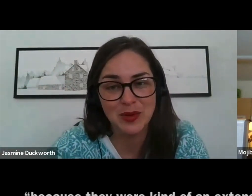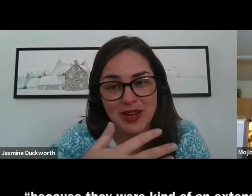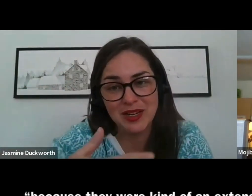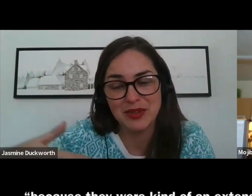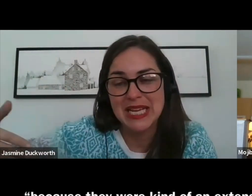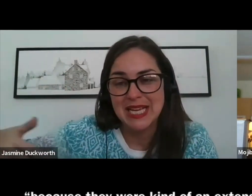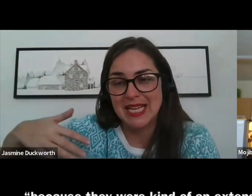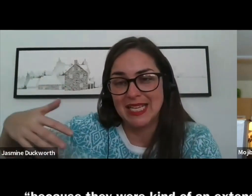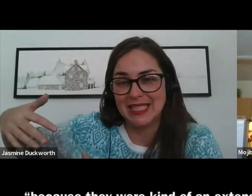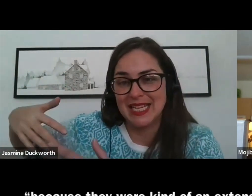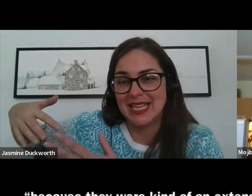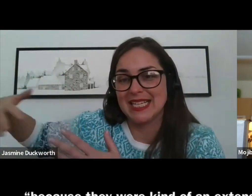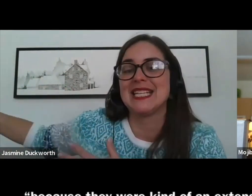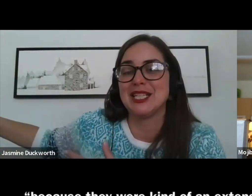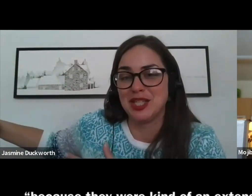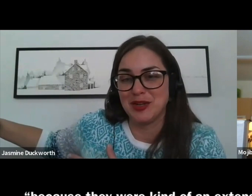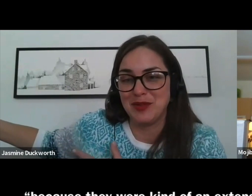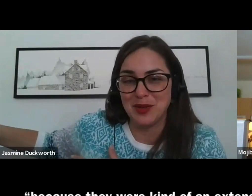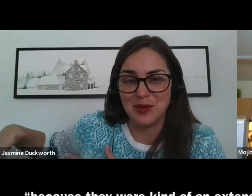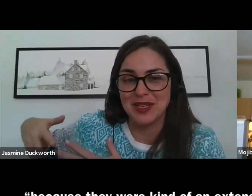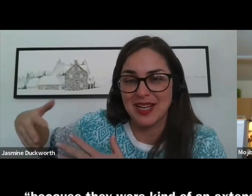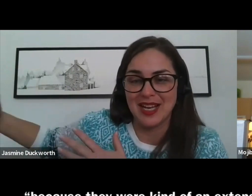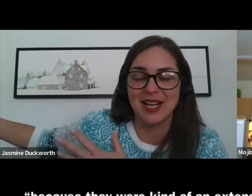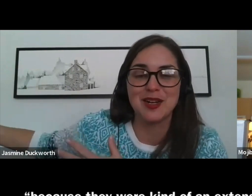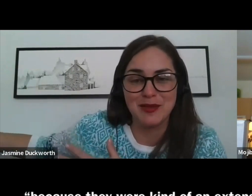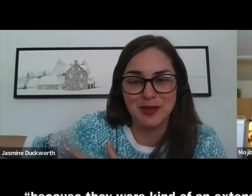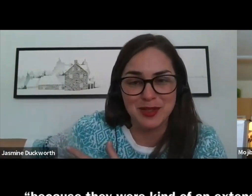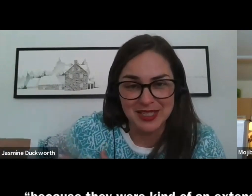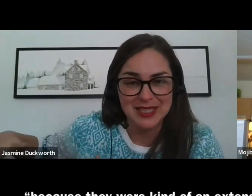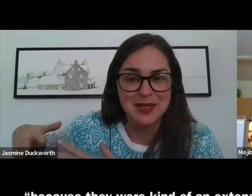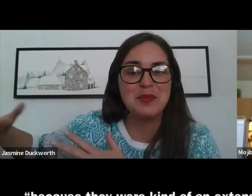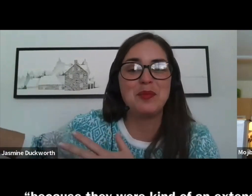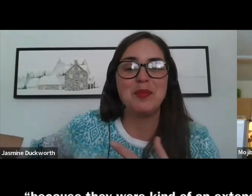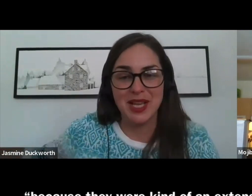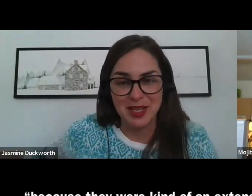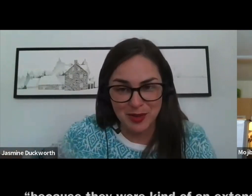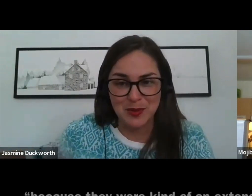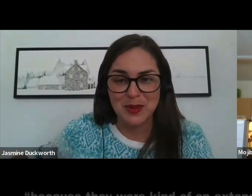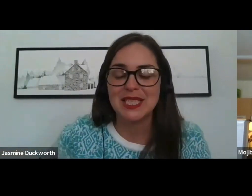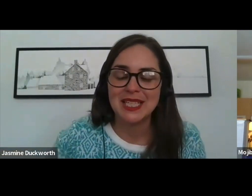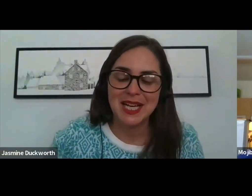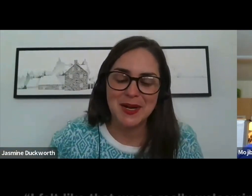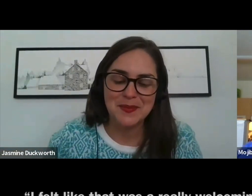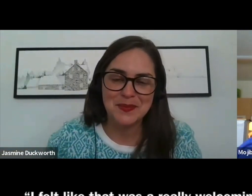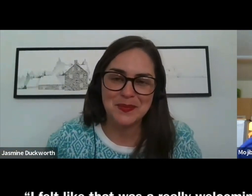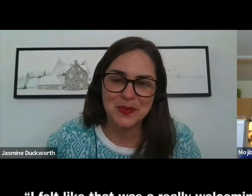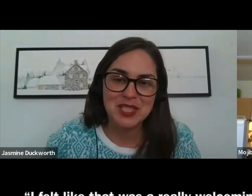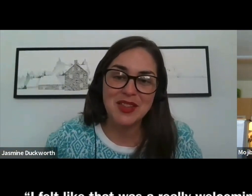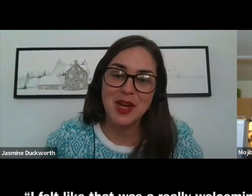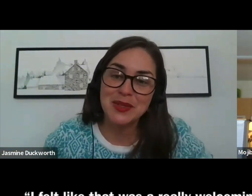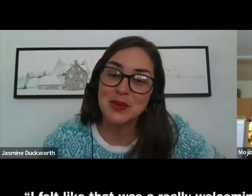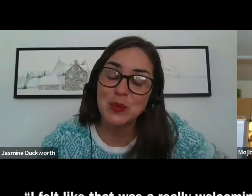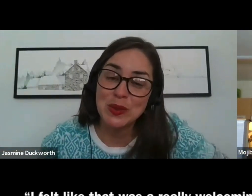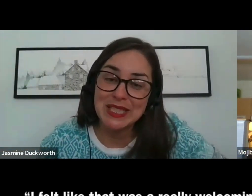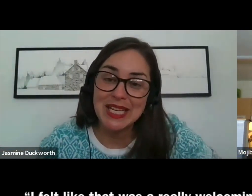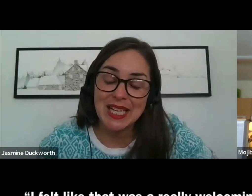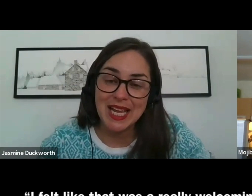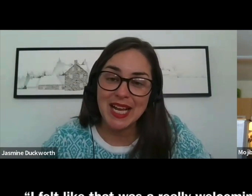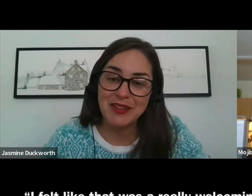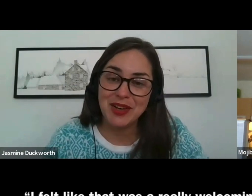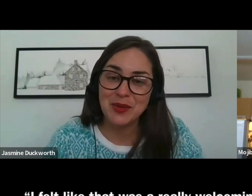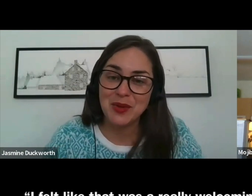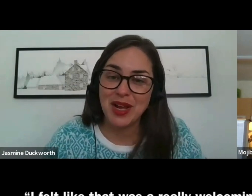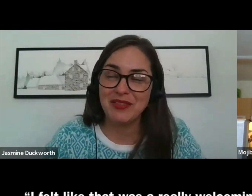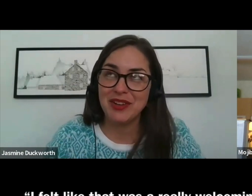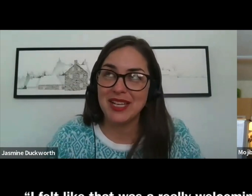because they were kind of an extension of you and like covered by you, yeah, which I thought was a really